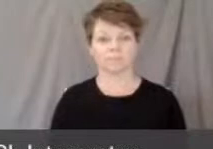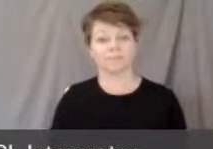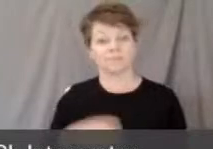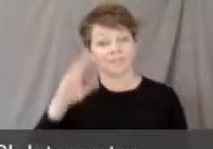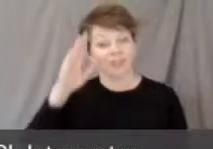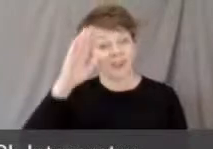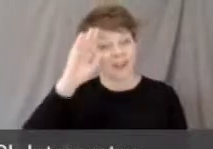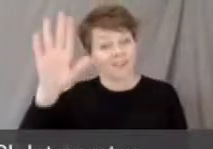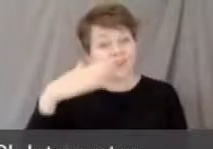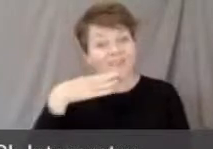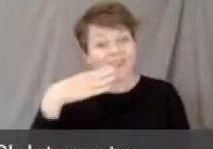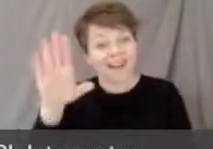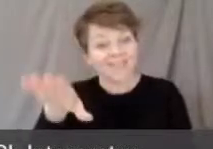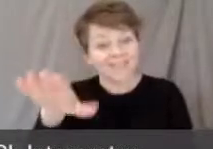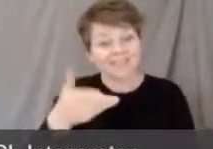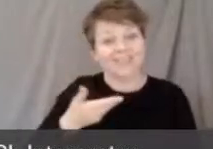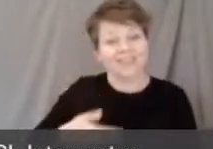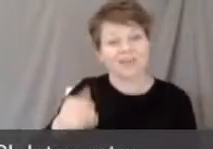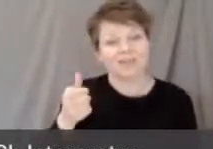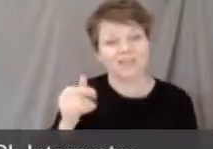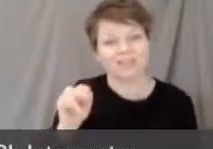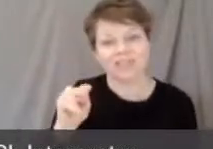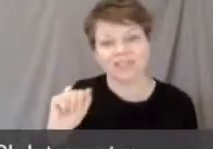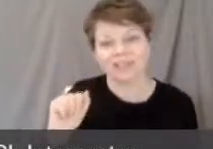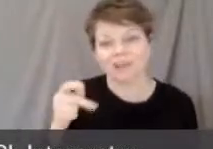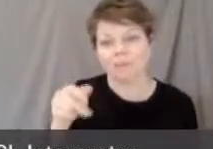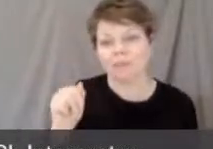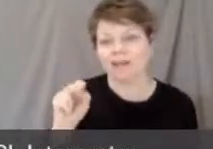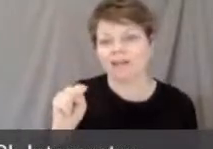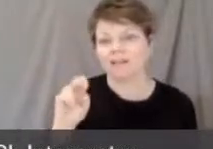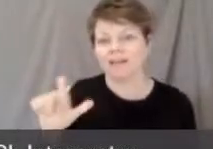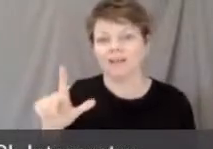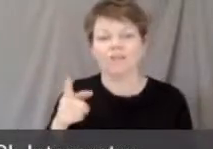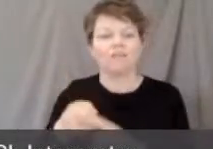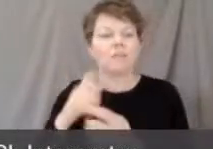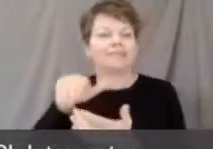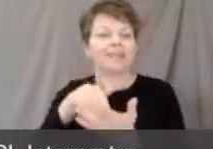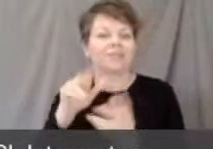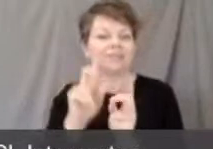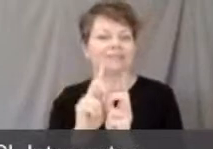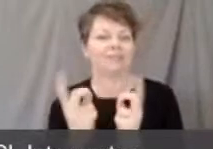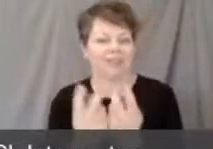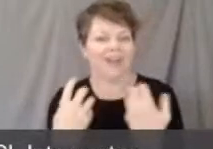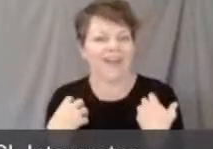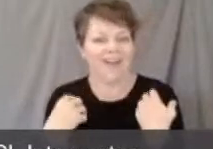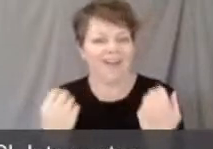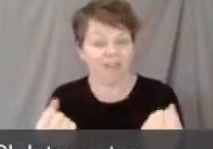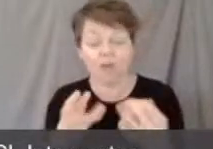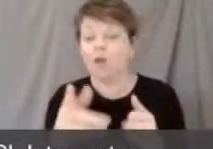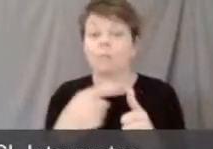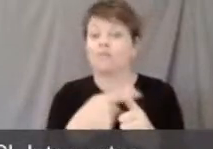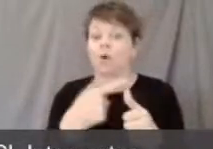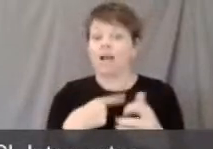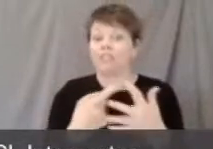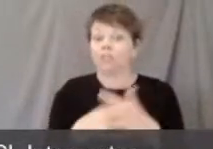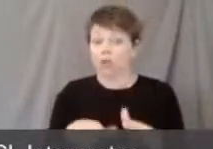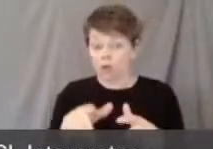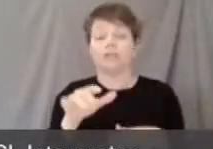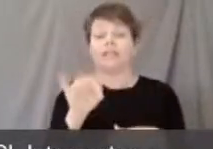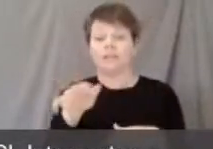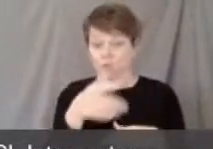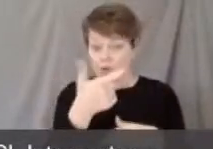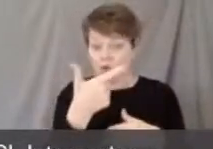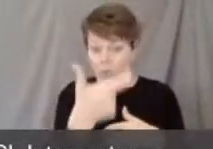Afternoon, everyone. My name is Gina Pinnell at Central District Health. Before we get started, if you are interested in watching the